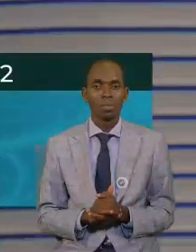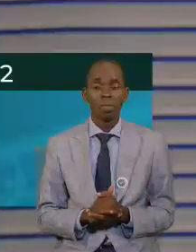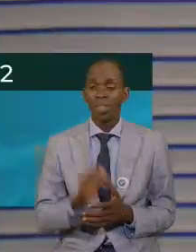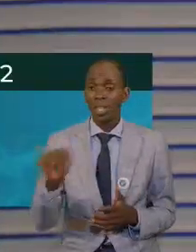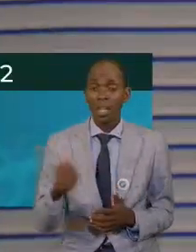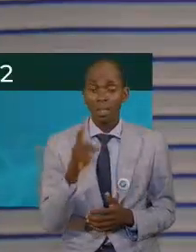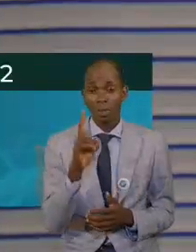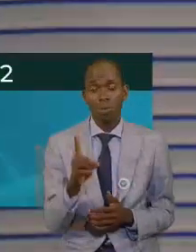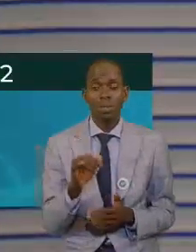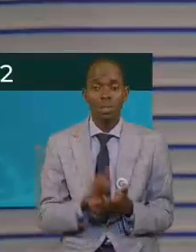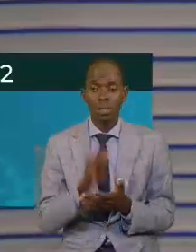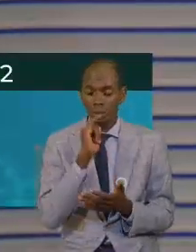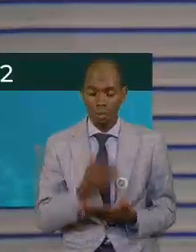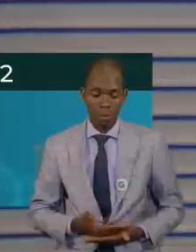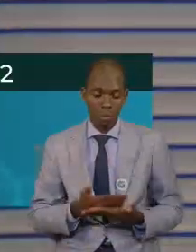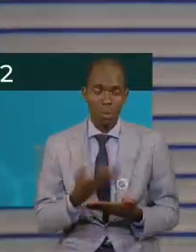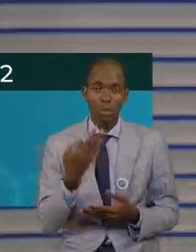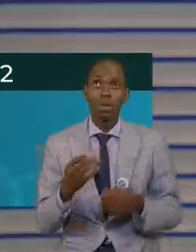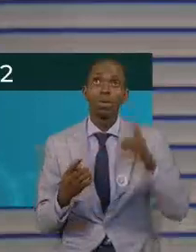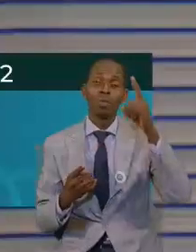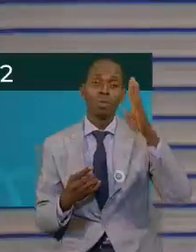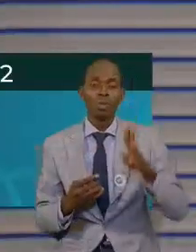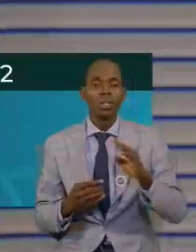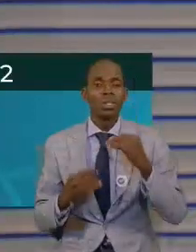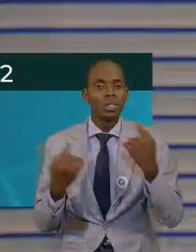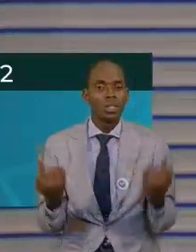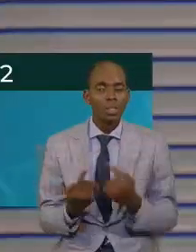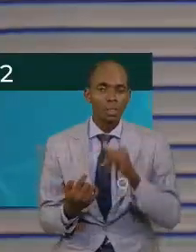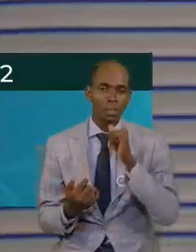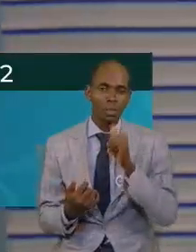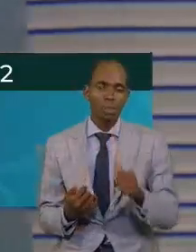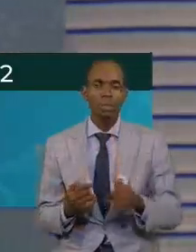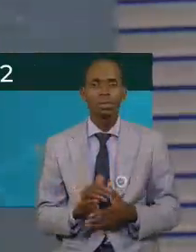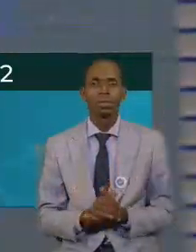Whosoever is born of God sinneth not.